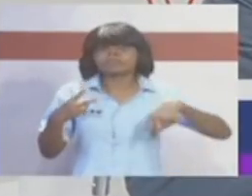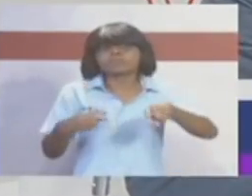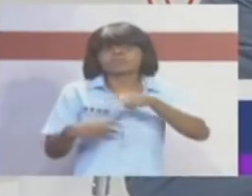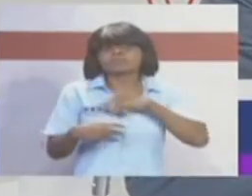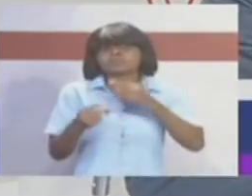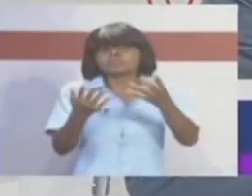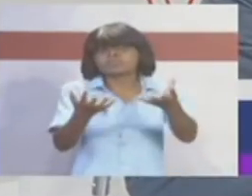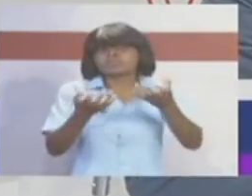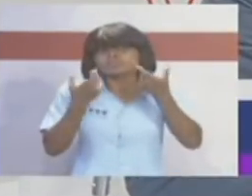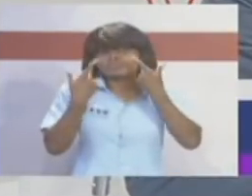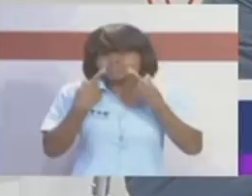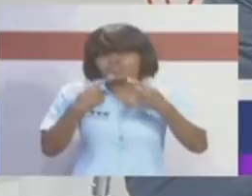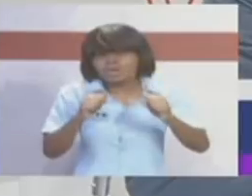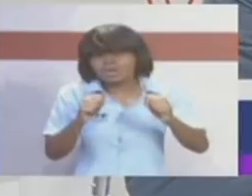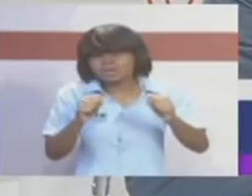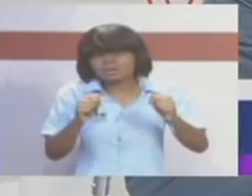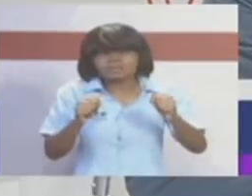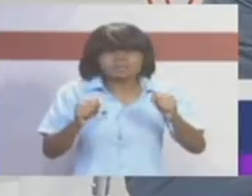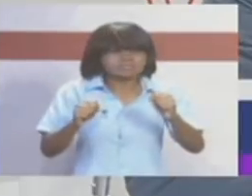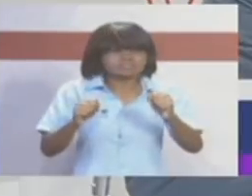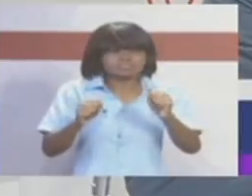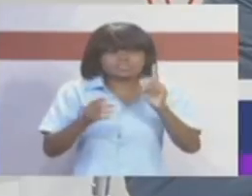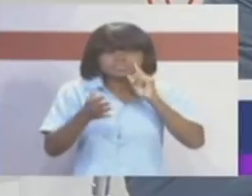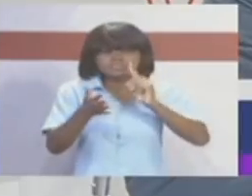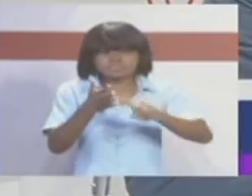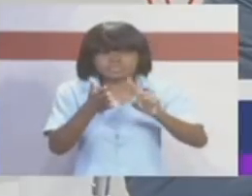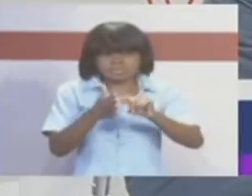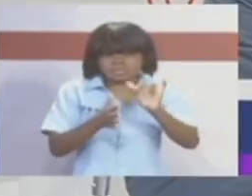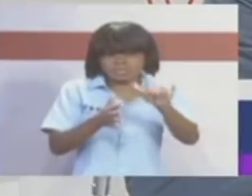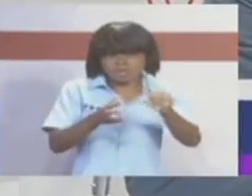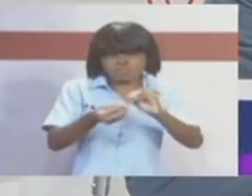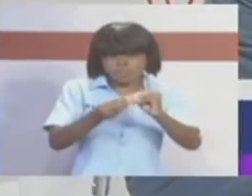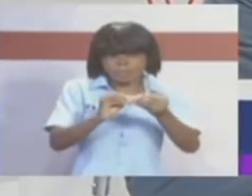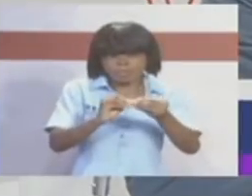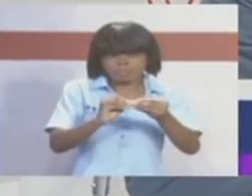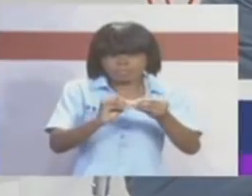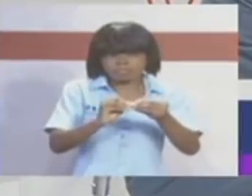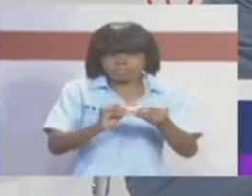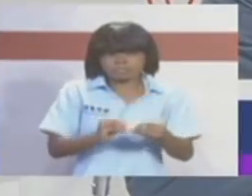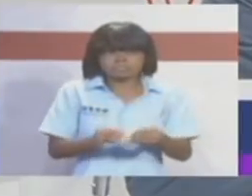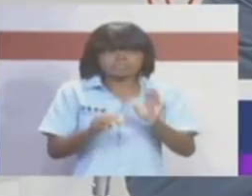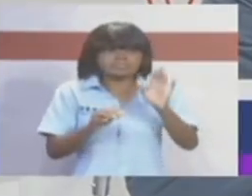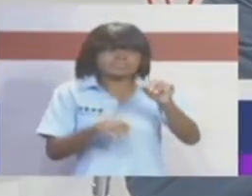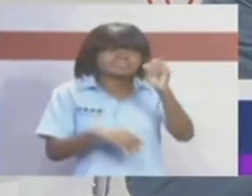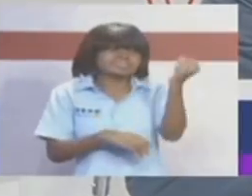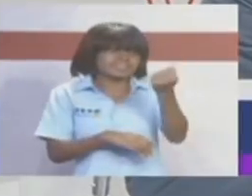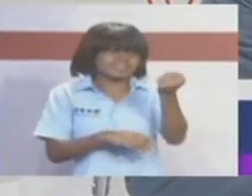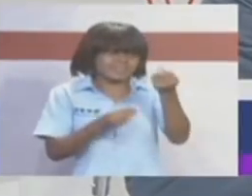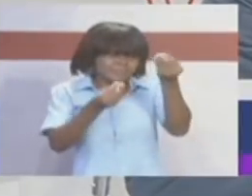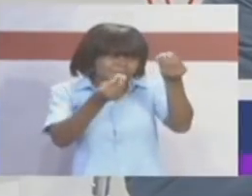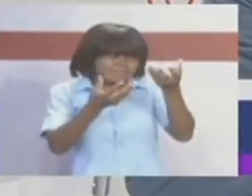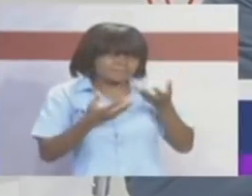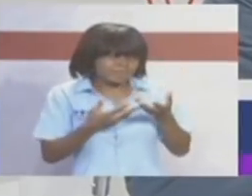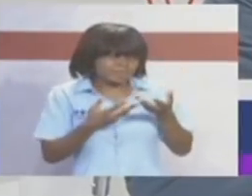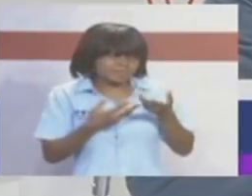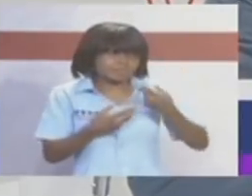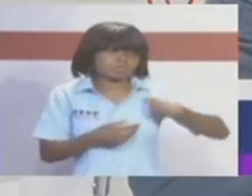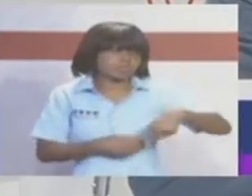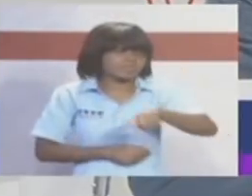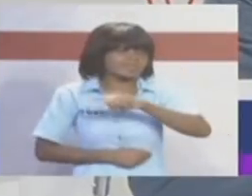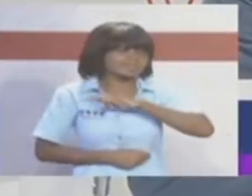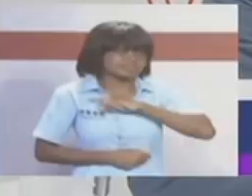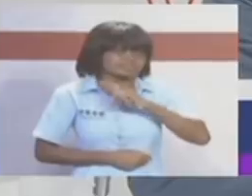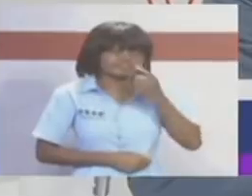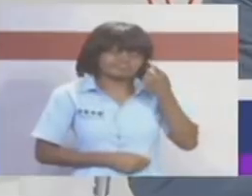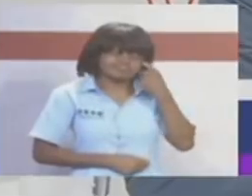figure by data as of Saturday. As at that point in time, we had noted and confirmed that among